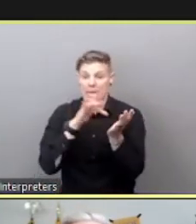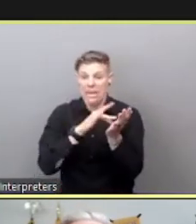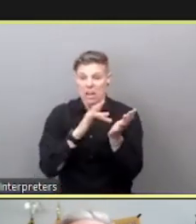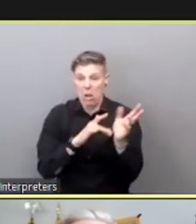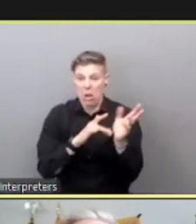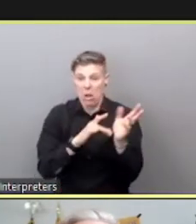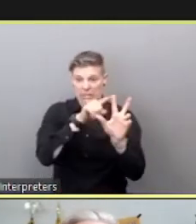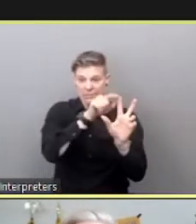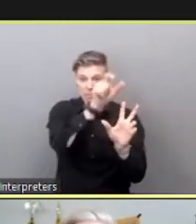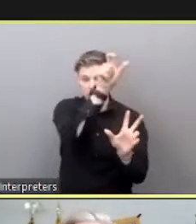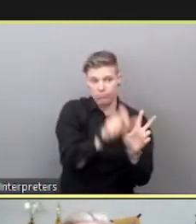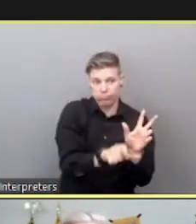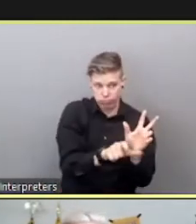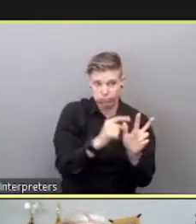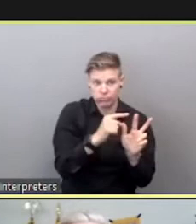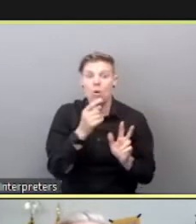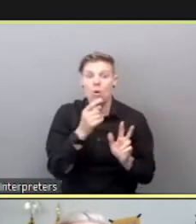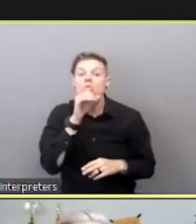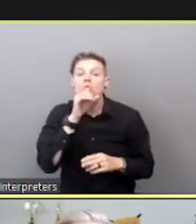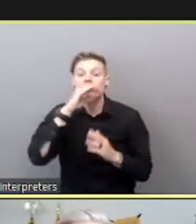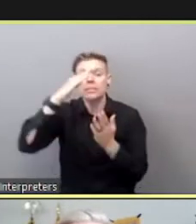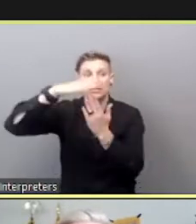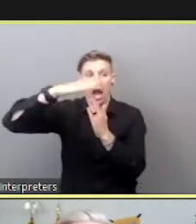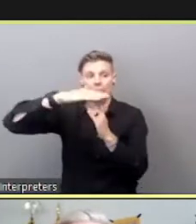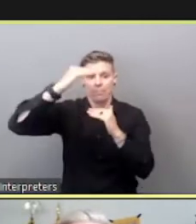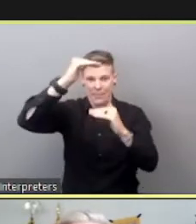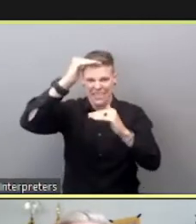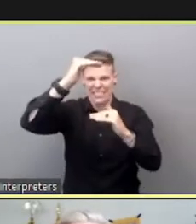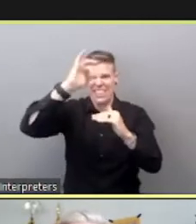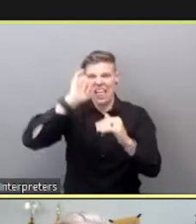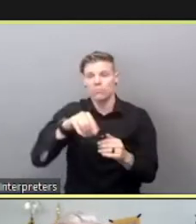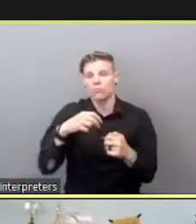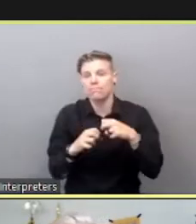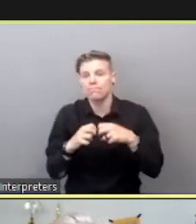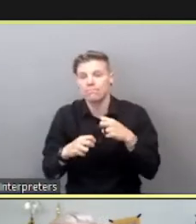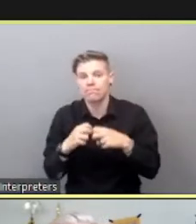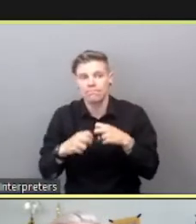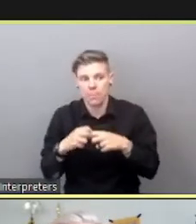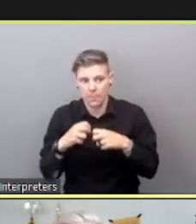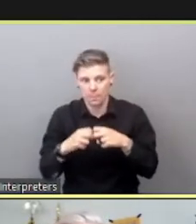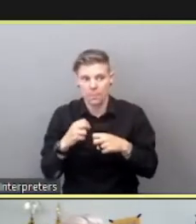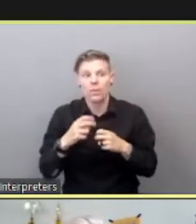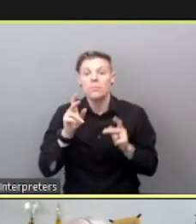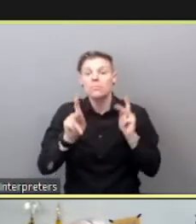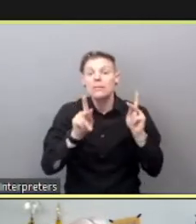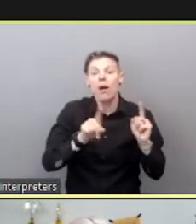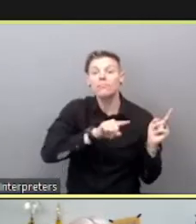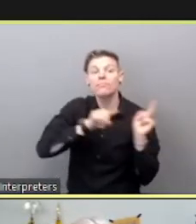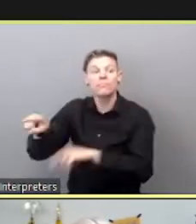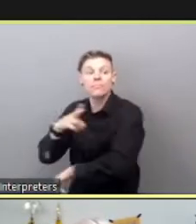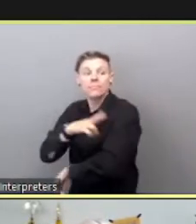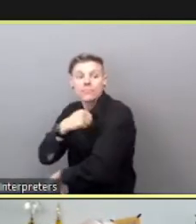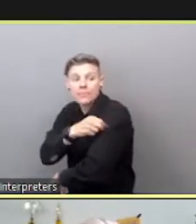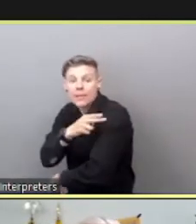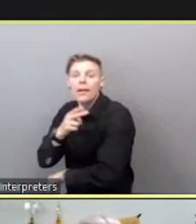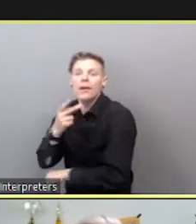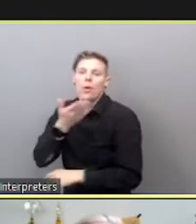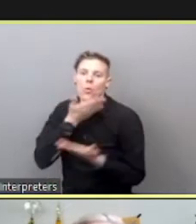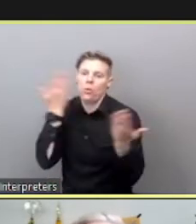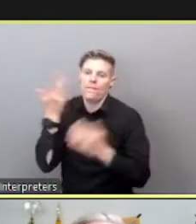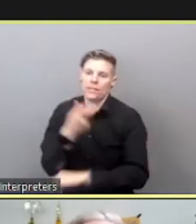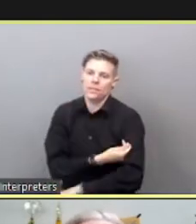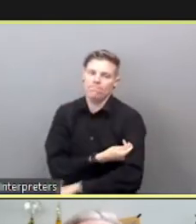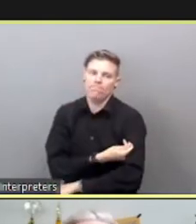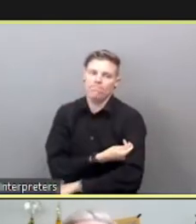our problem right now, is the large number of people being hospitalized who are unvaccinated and overwhelming our